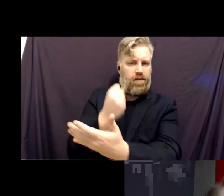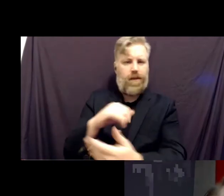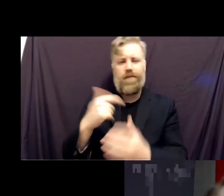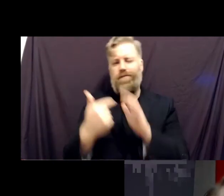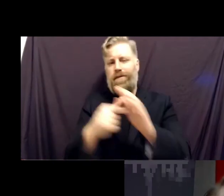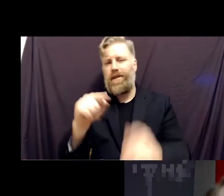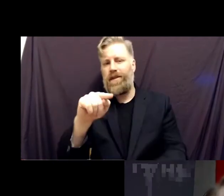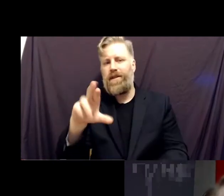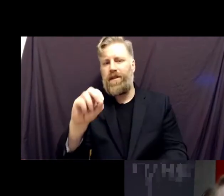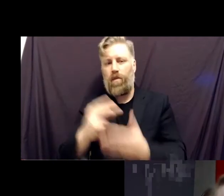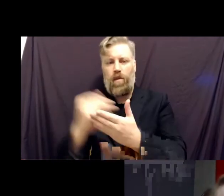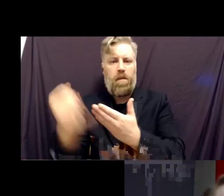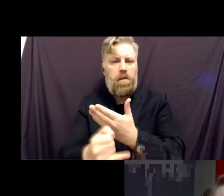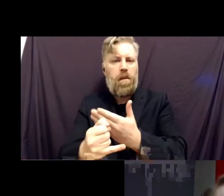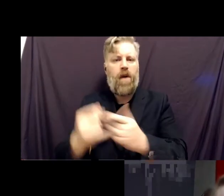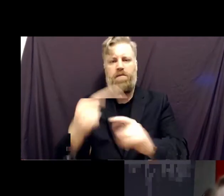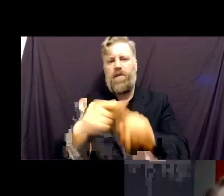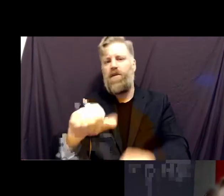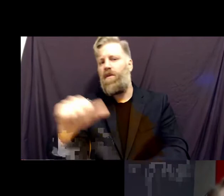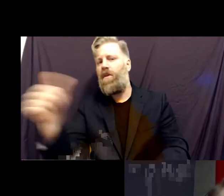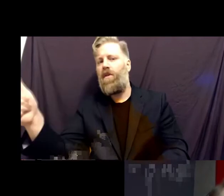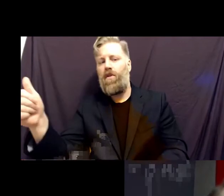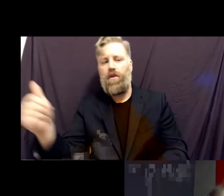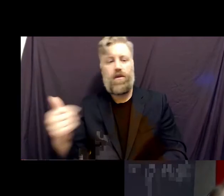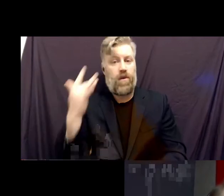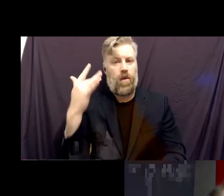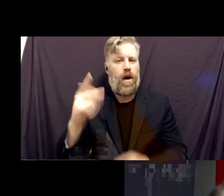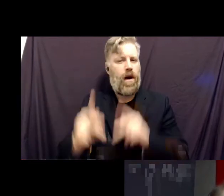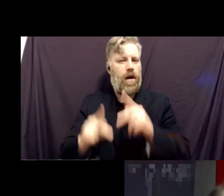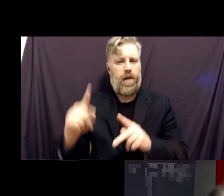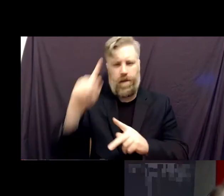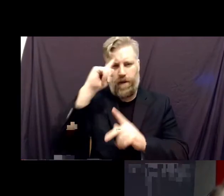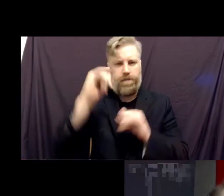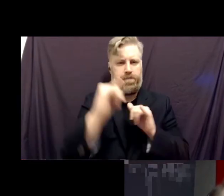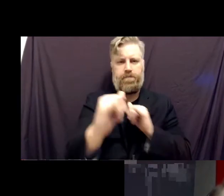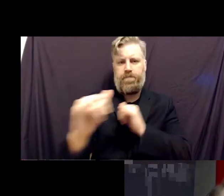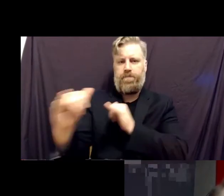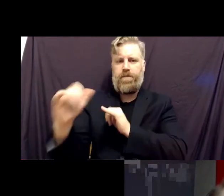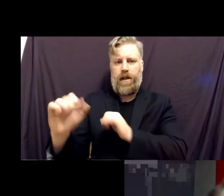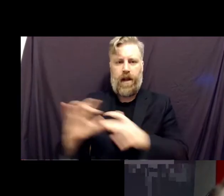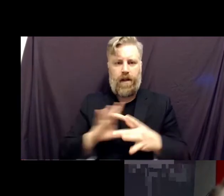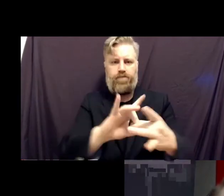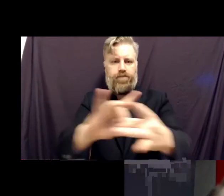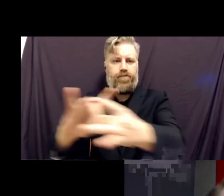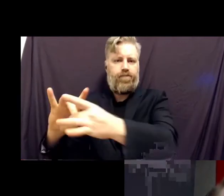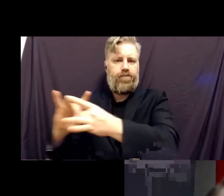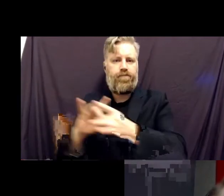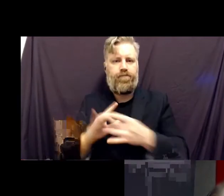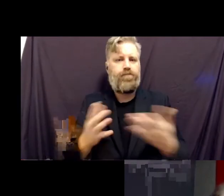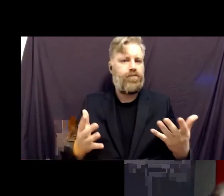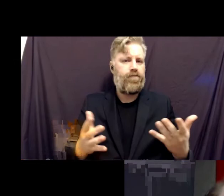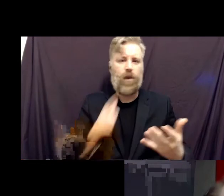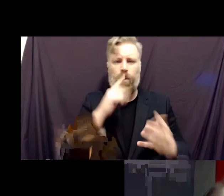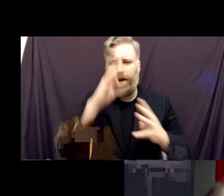to connect with like-minded people, innovators, and thought leaders